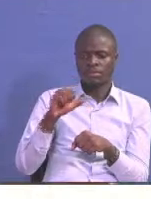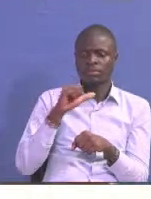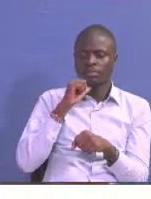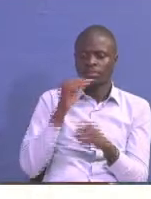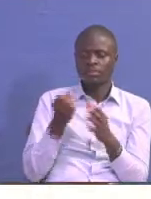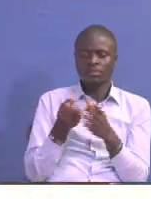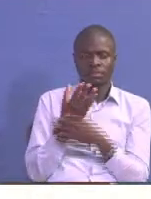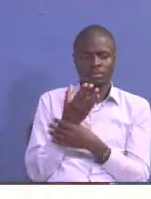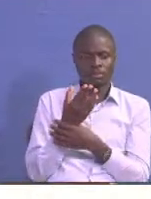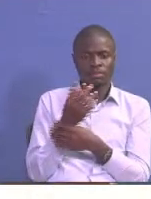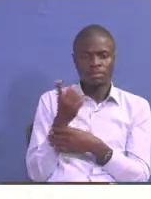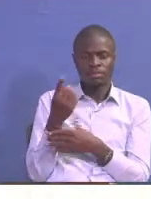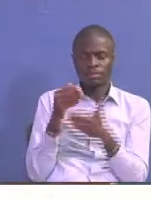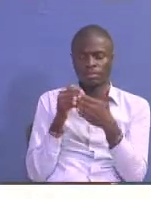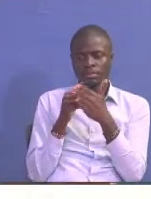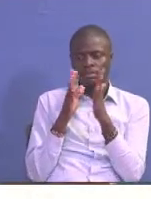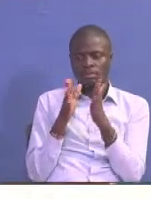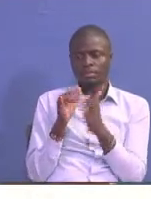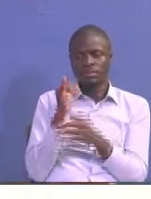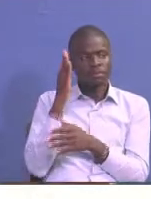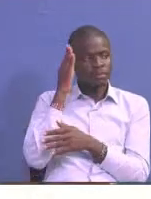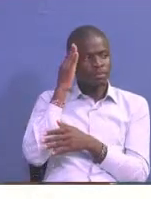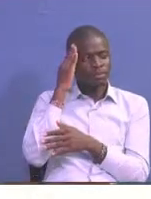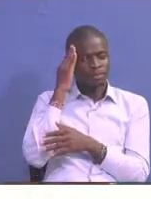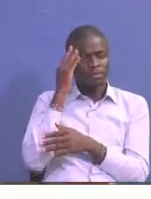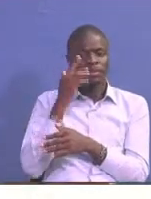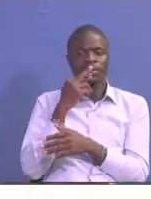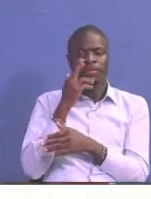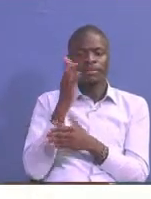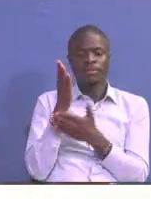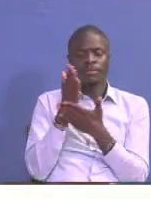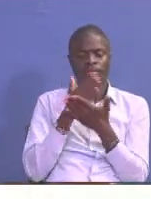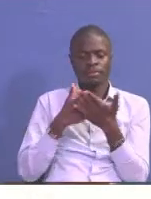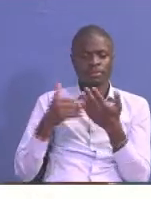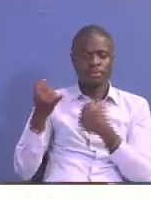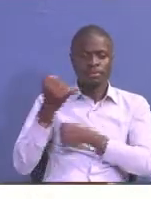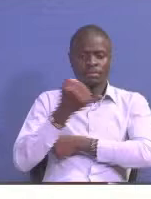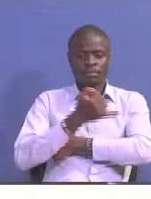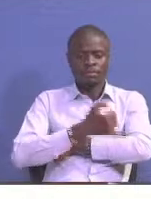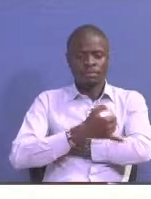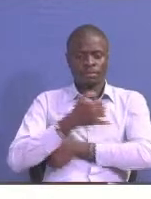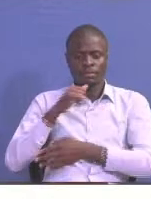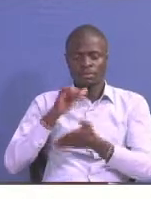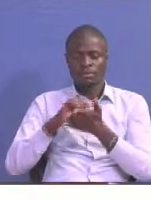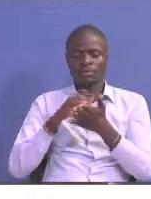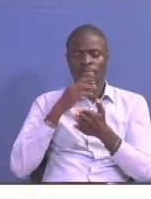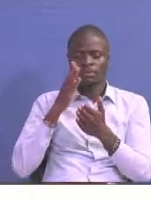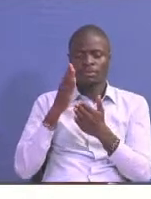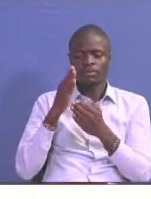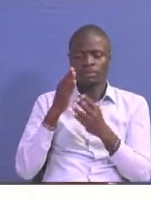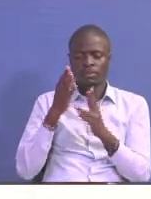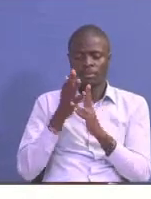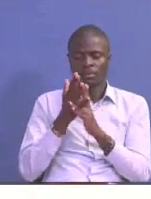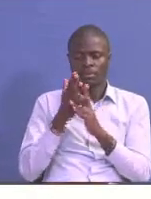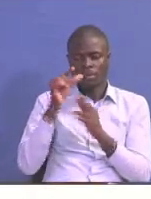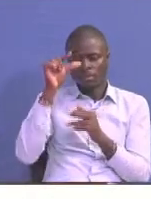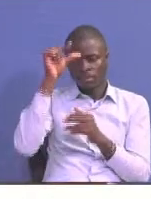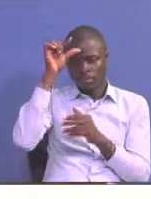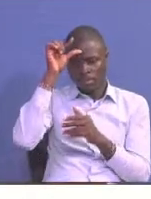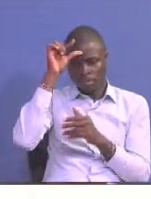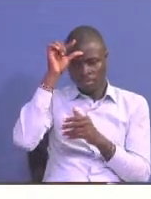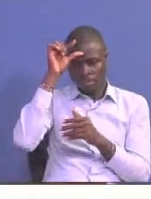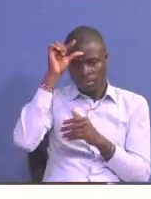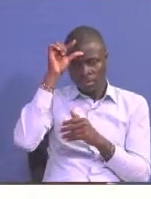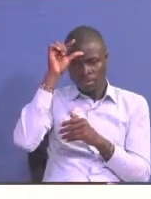first blocker I know are certain institutions that are put within the government framework that want